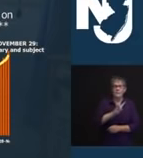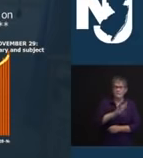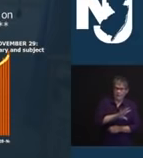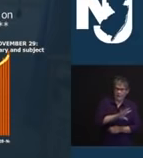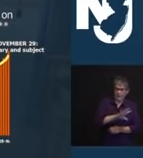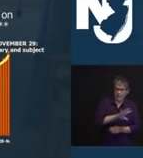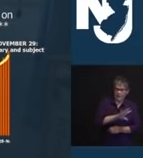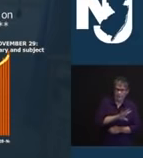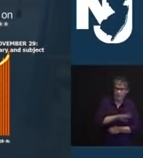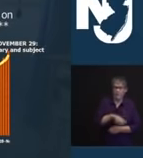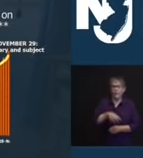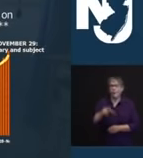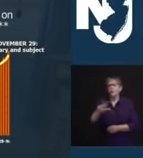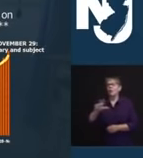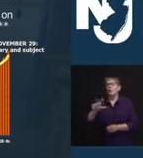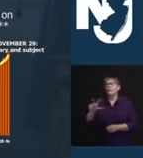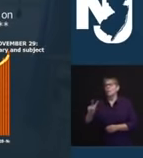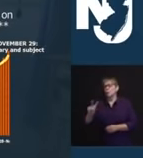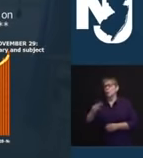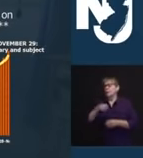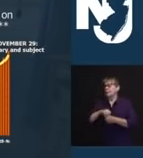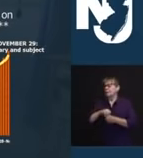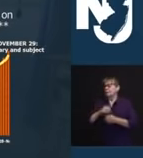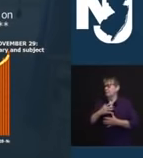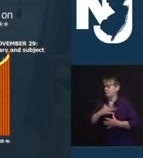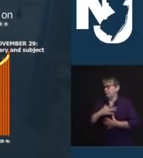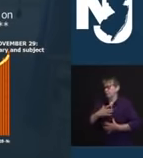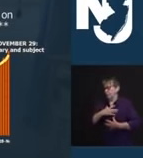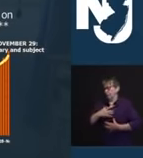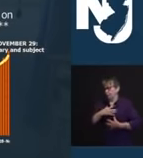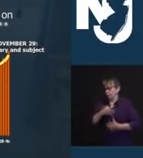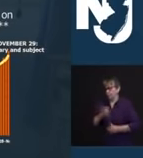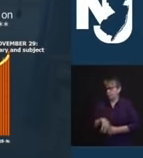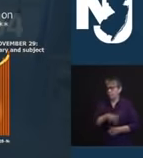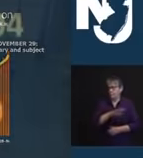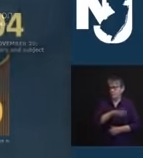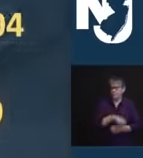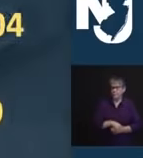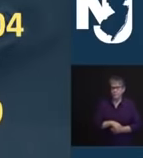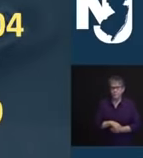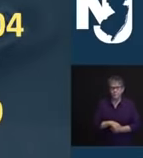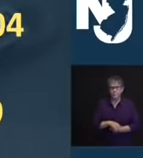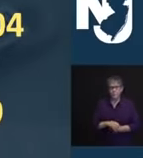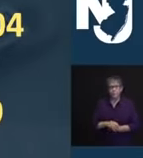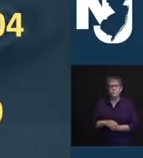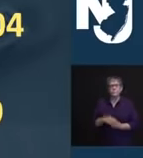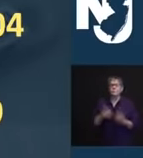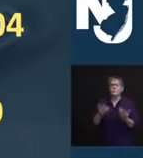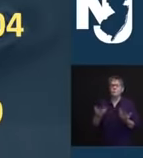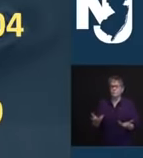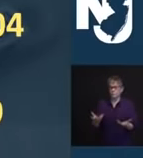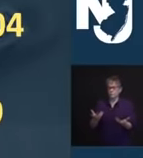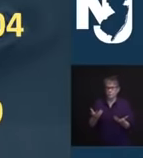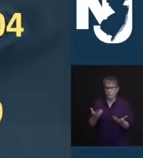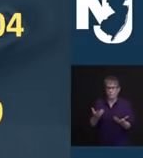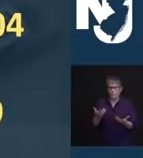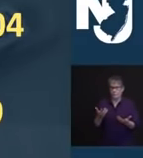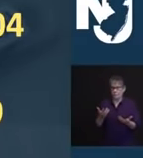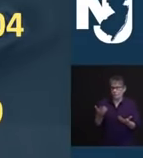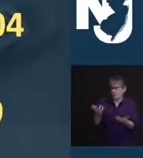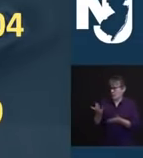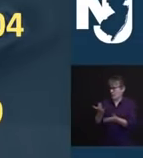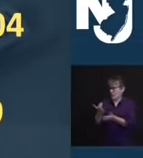day, this is all a simple, direct matter of cause and effect. Over the past 8 weeks, as the number of daily